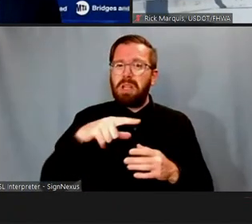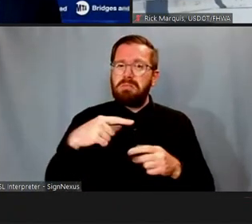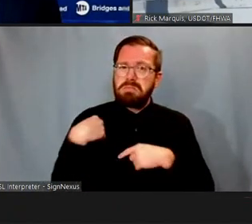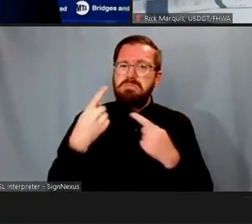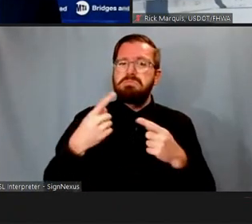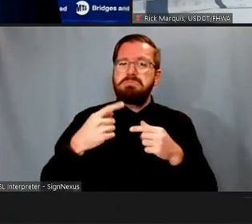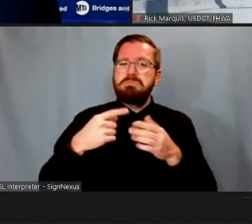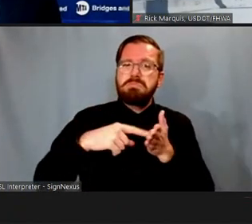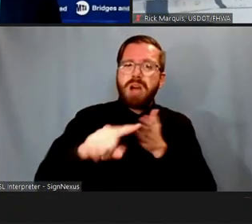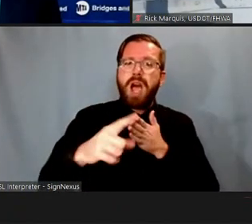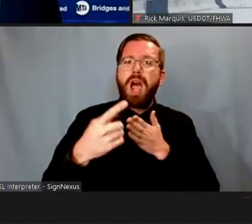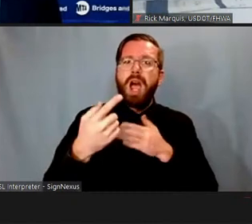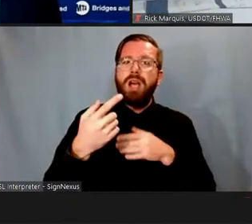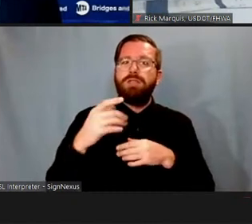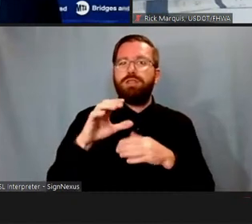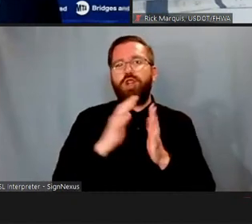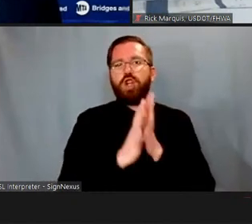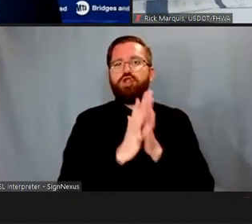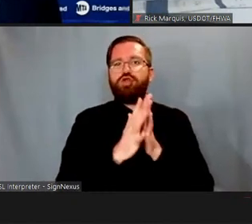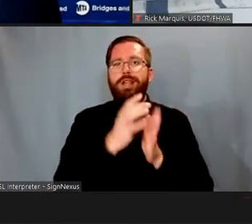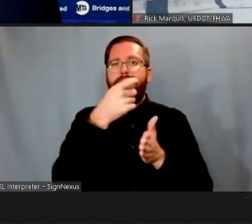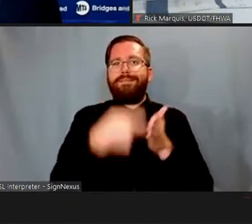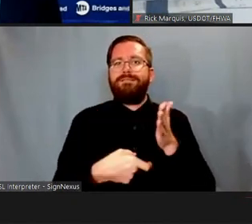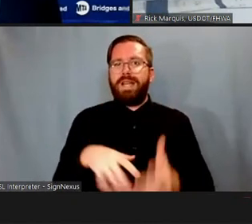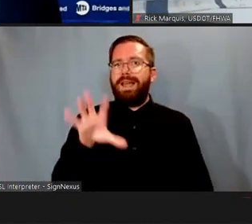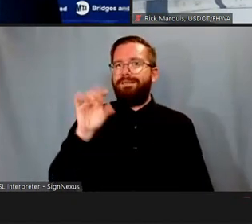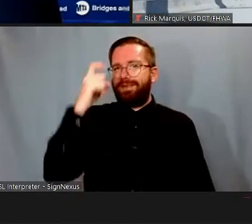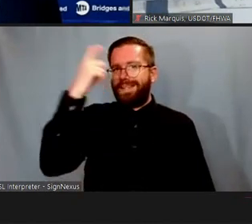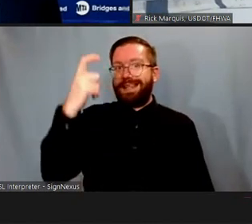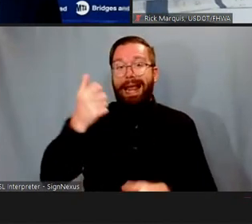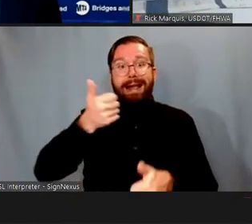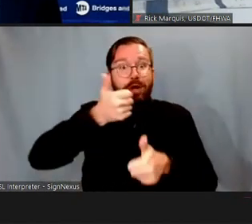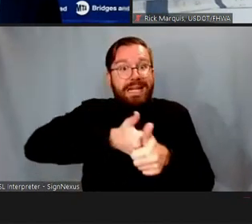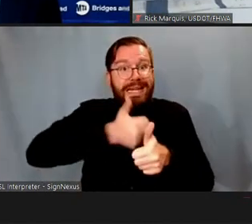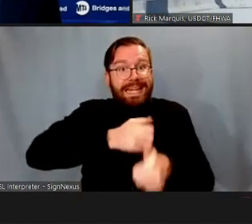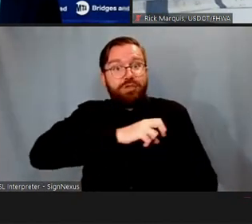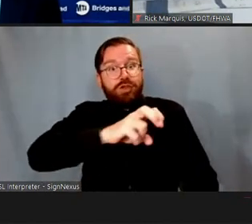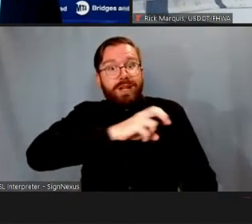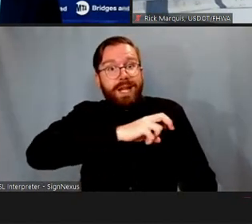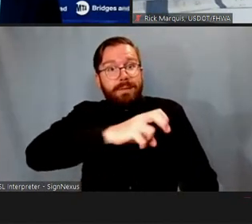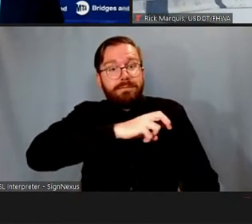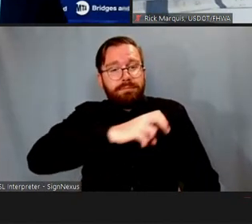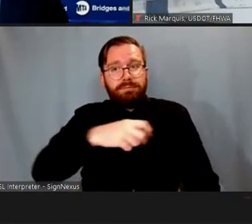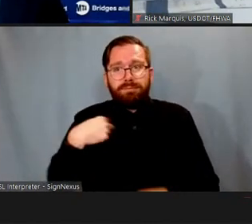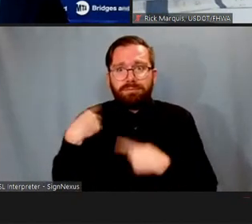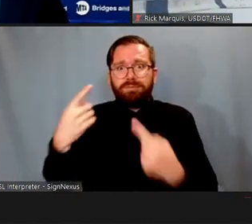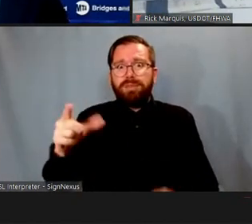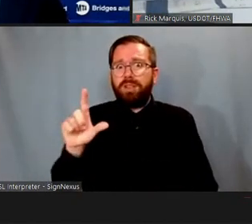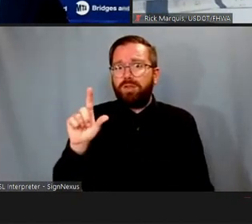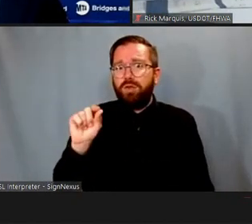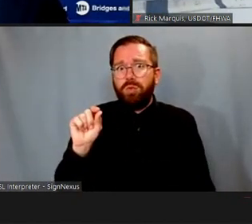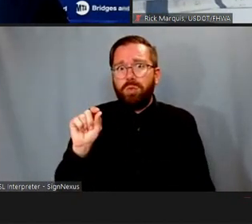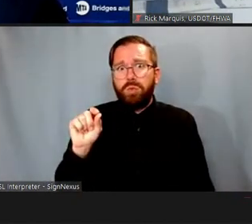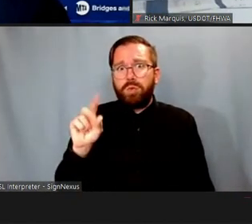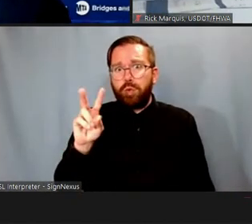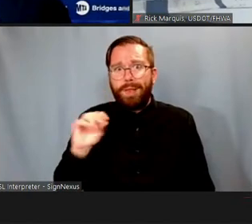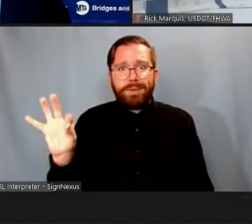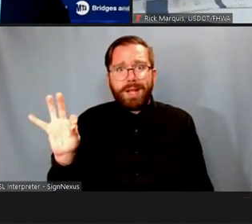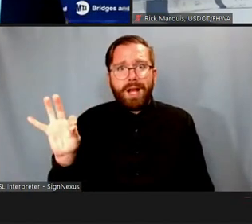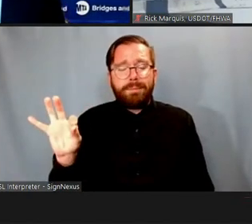50 cents per trip since the year 2009. since 2019 they've been paying an additional